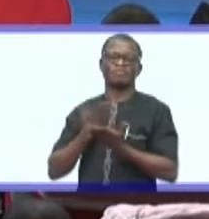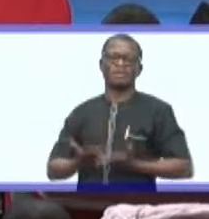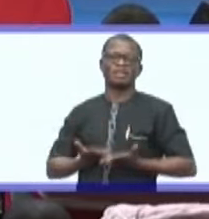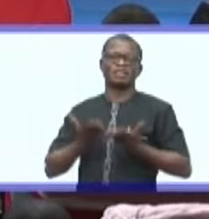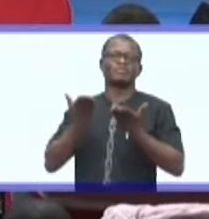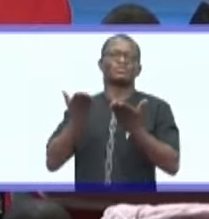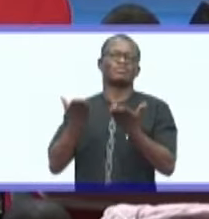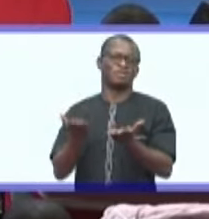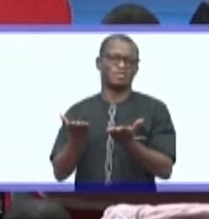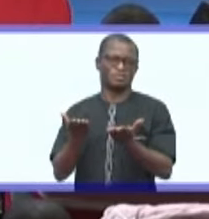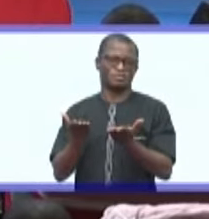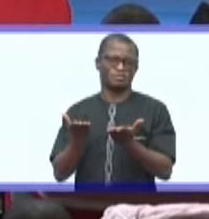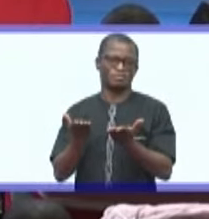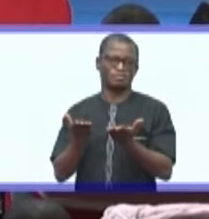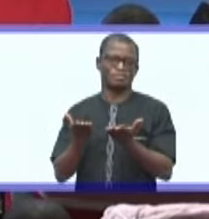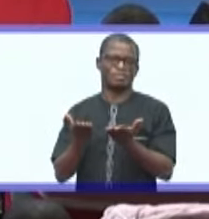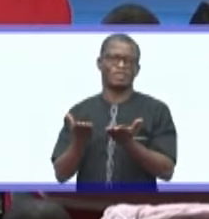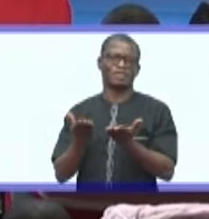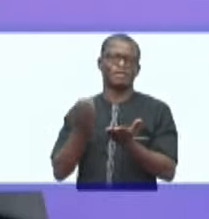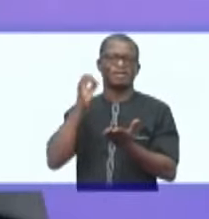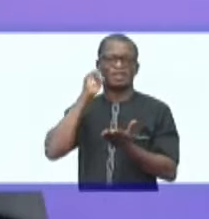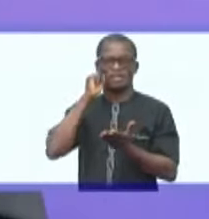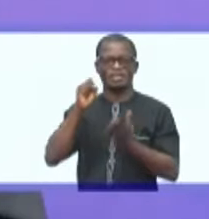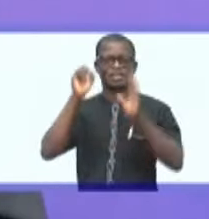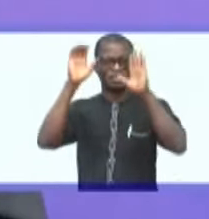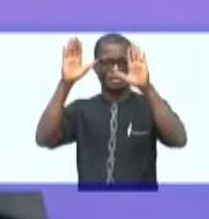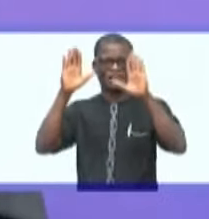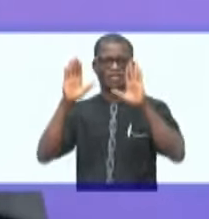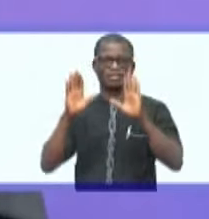submission. His Excellency,